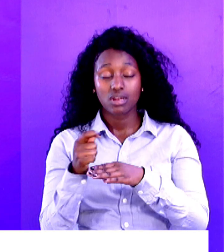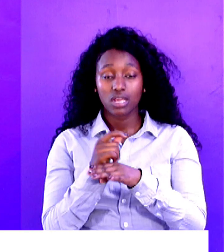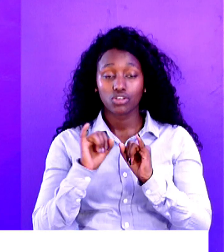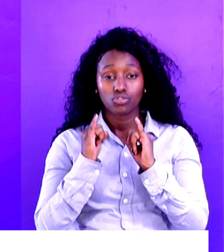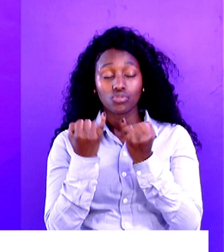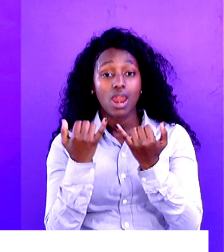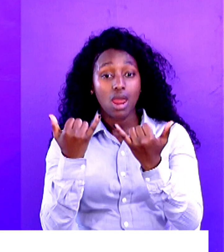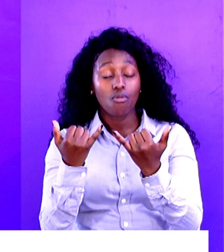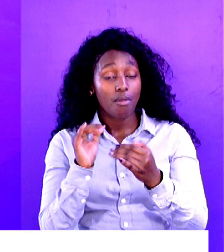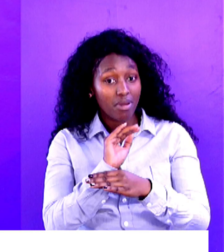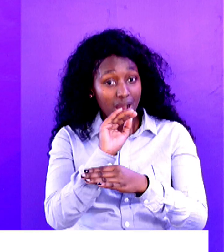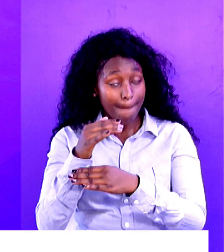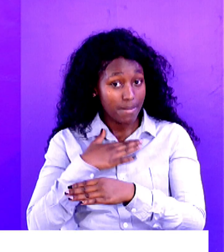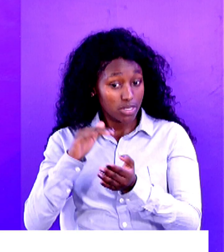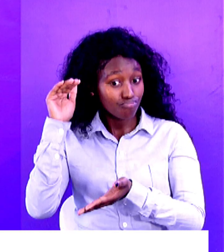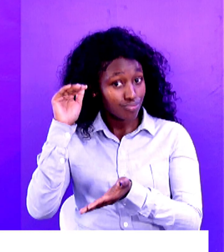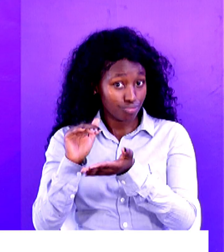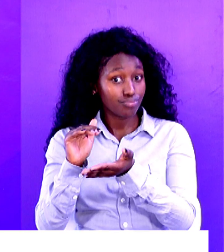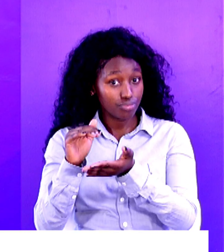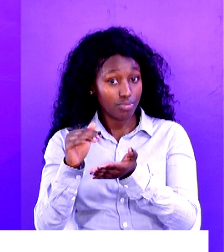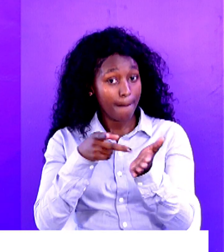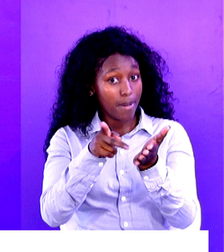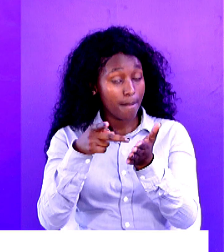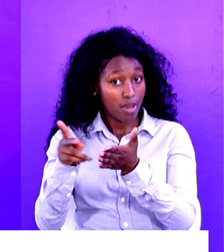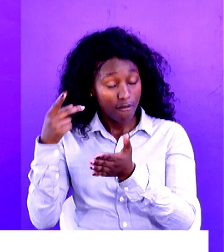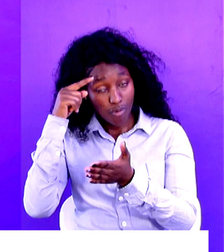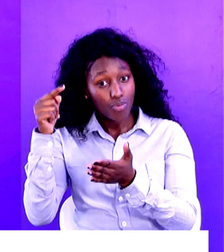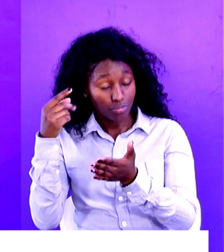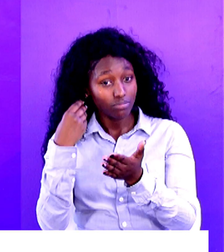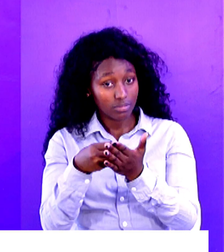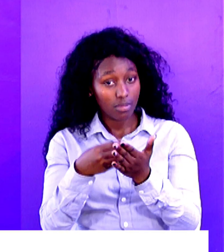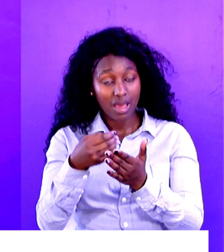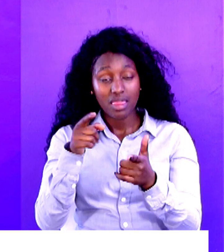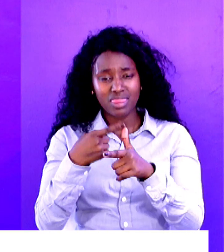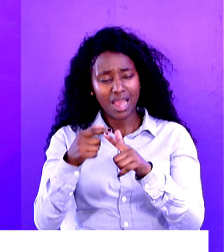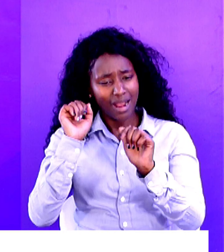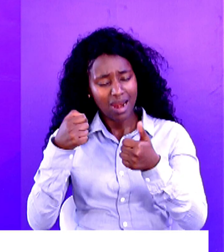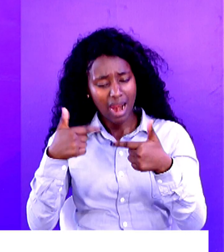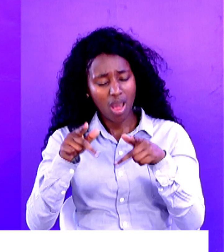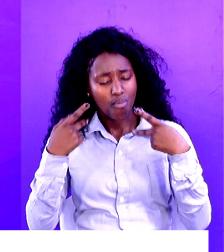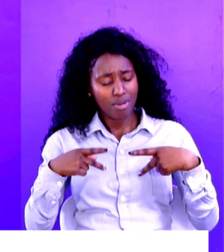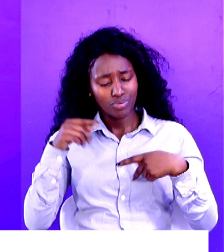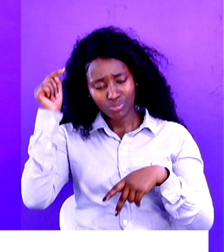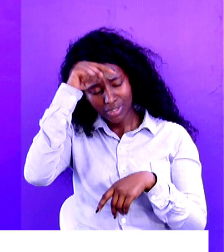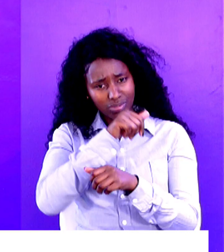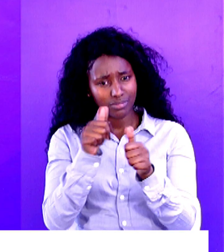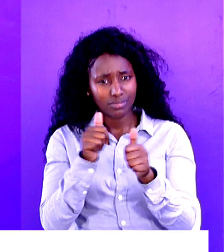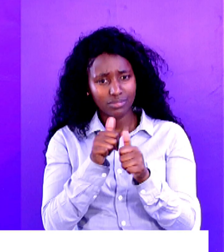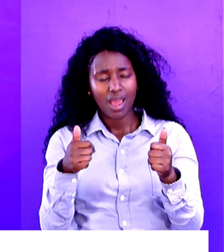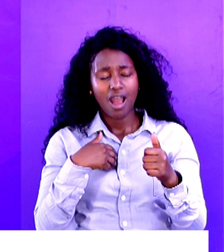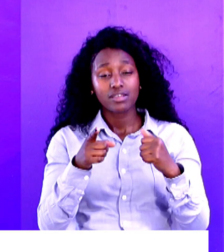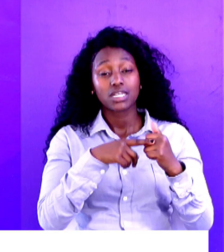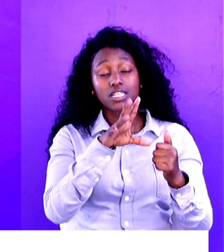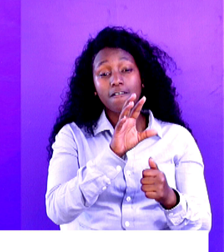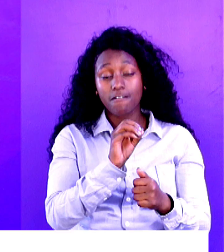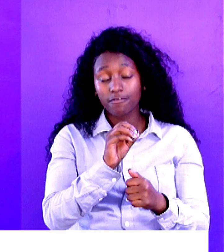allow graduates more time to seek employment. Speaking during the graduation ceremony of 650 students in